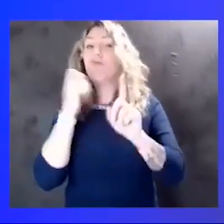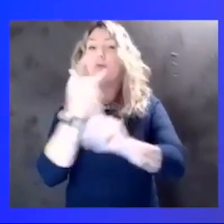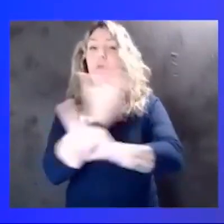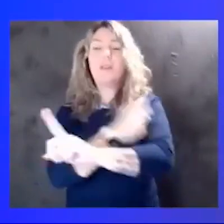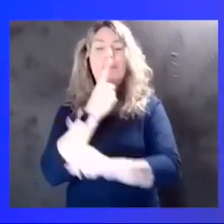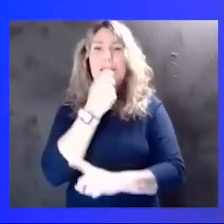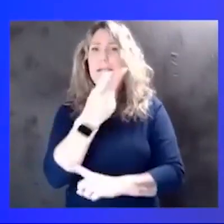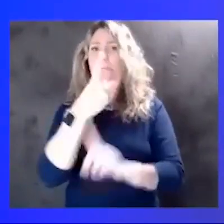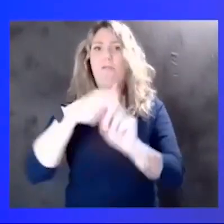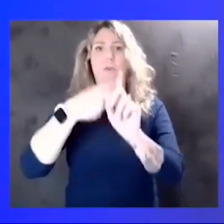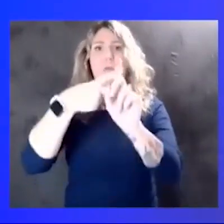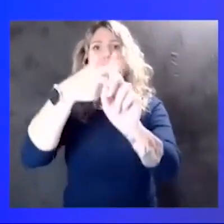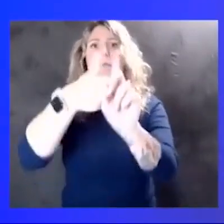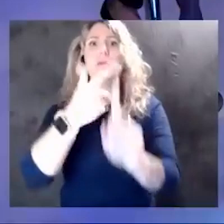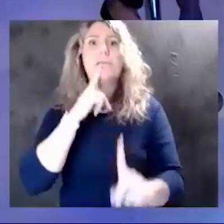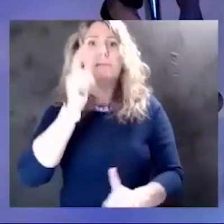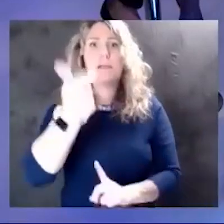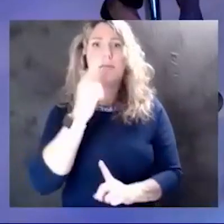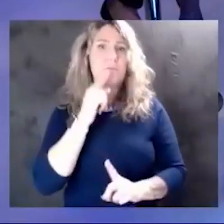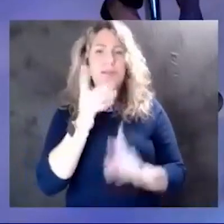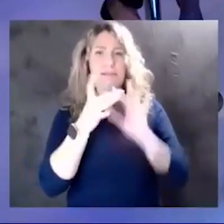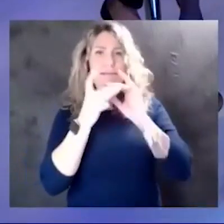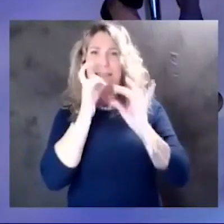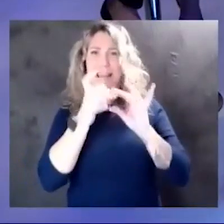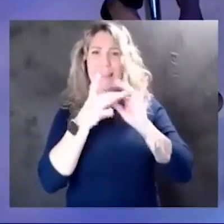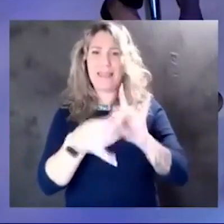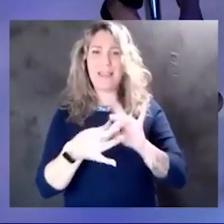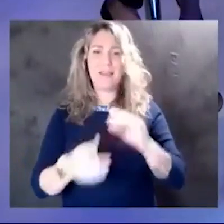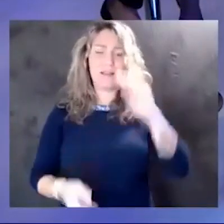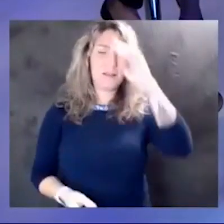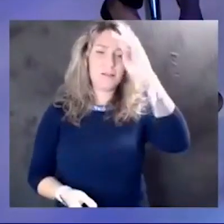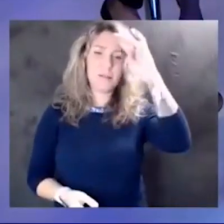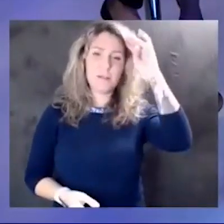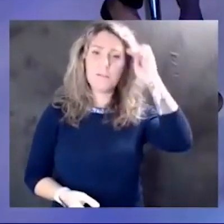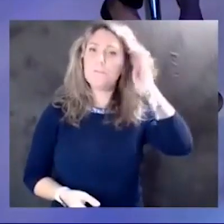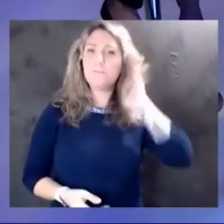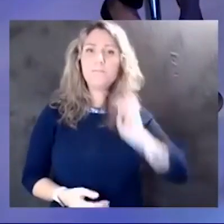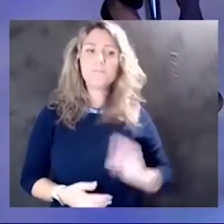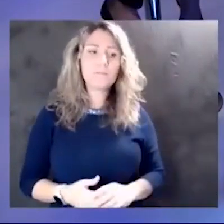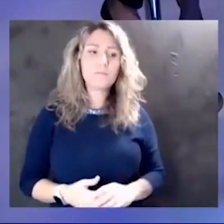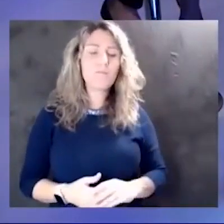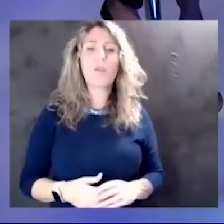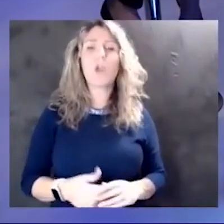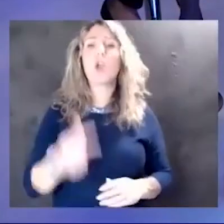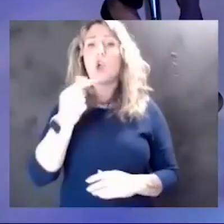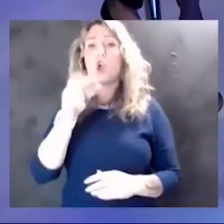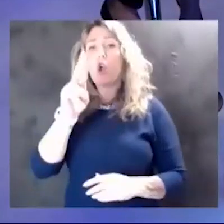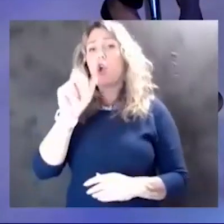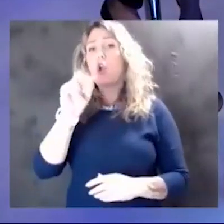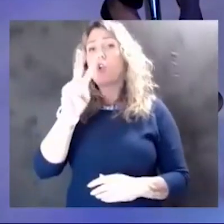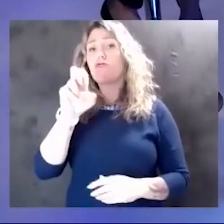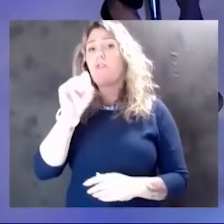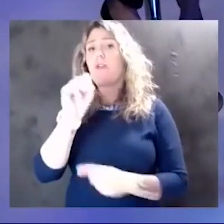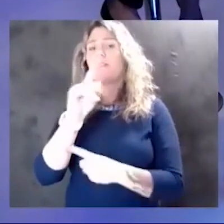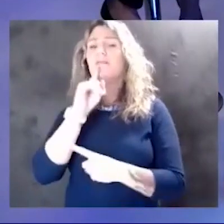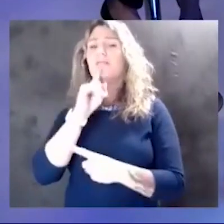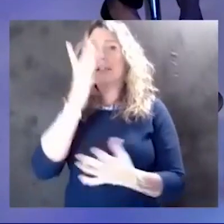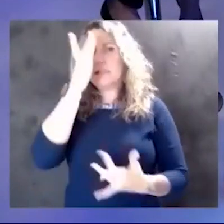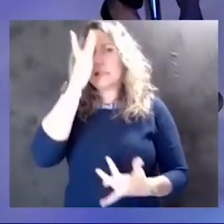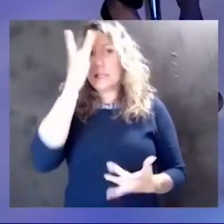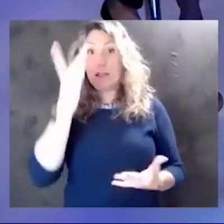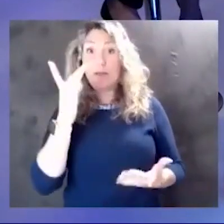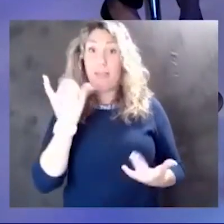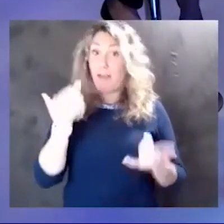I have not been able to link it. And this is such a, Graves' disease is not an uncommon disease. Right. And